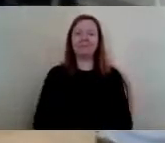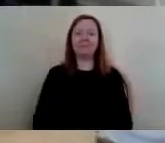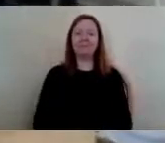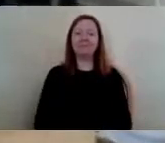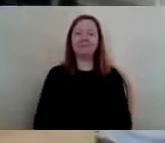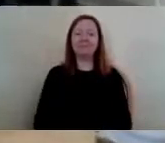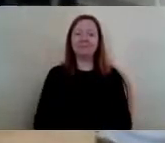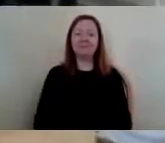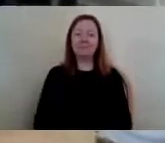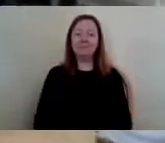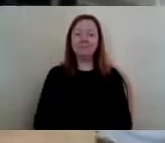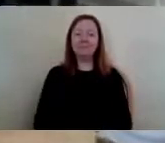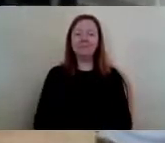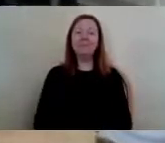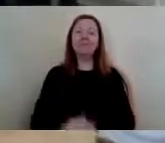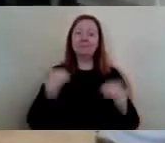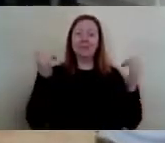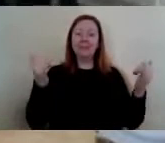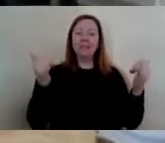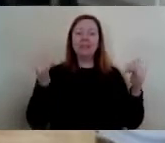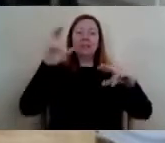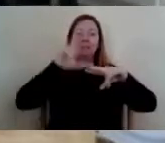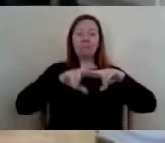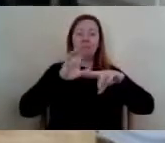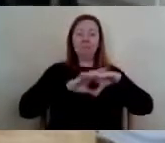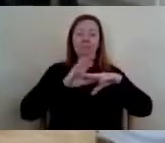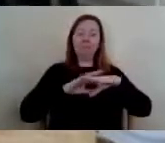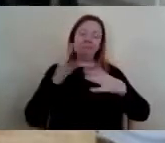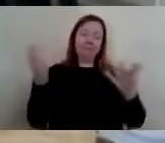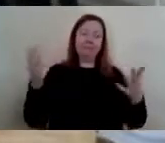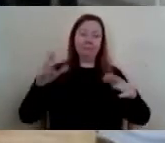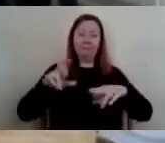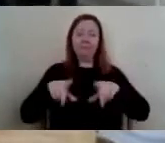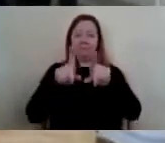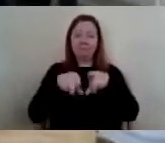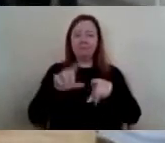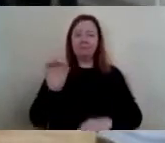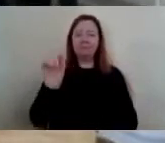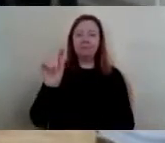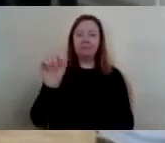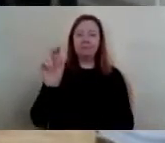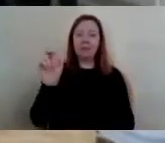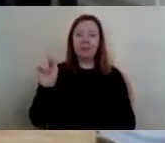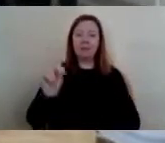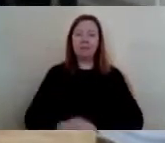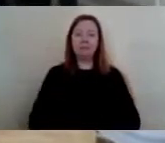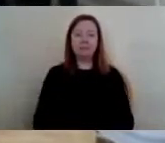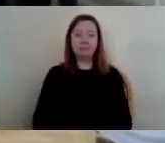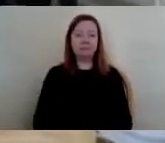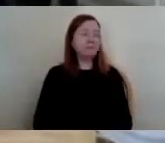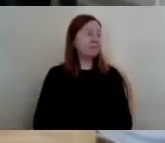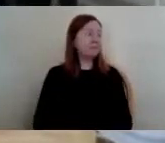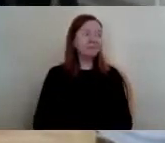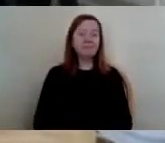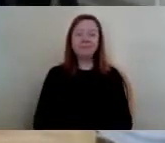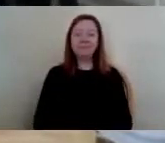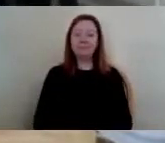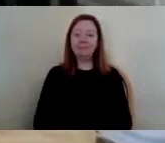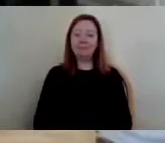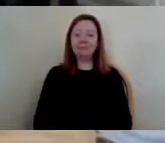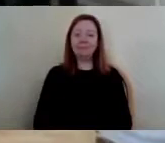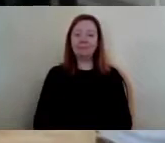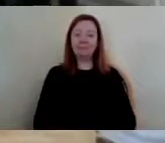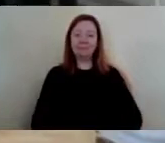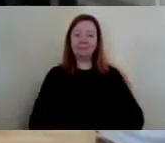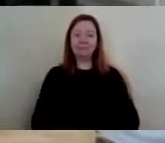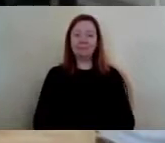1 second. All right, so now I'm sitting on an ottoman. Hopefully you can see me. I'm trying to get out of my sunshine. All right, shoulders